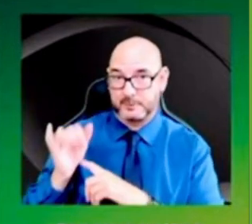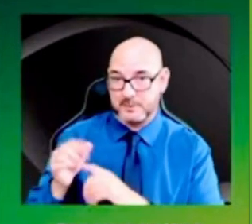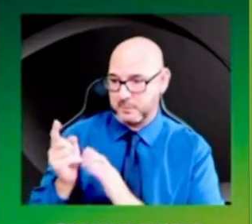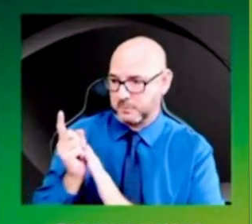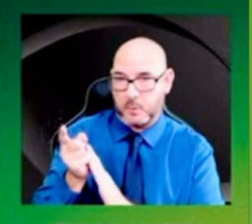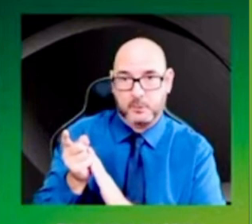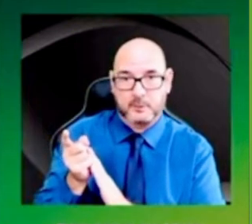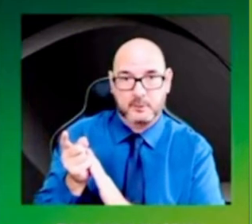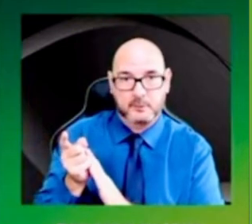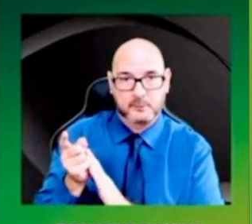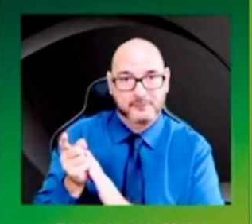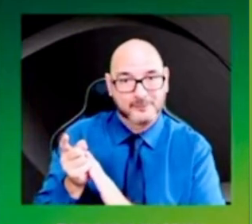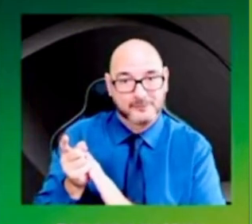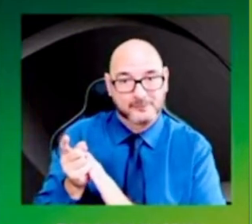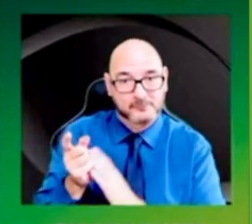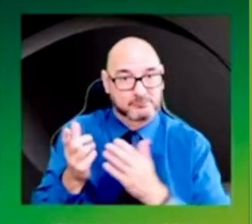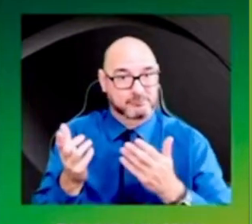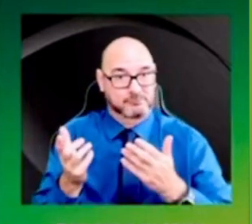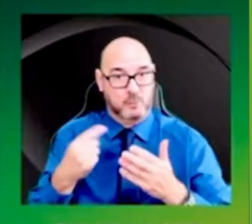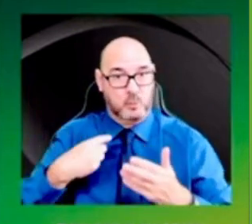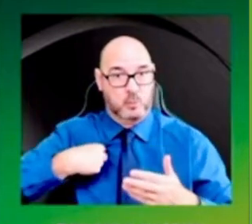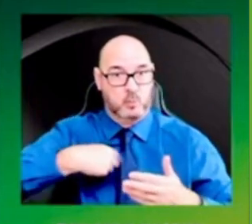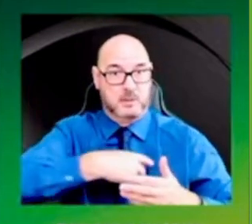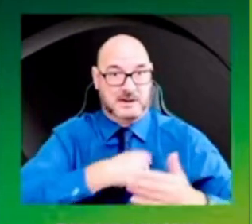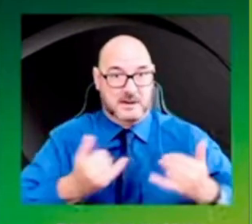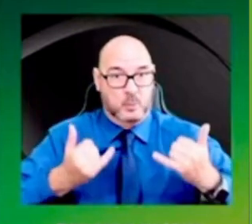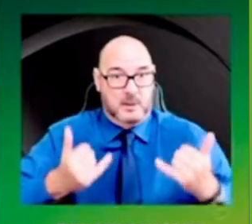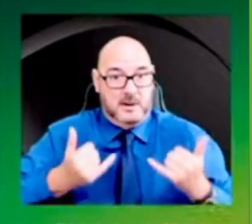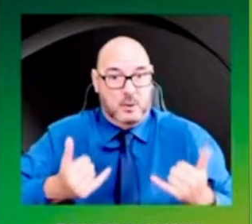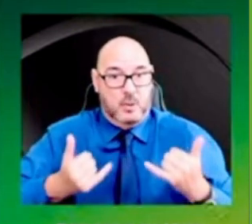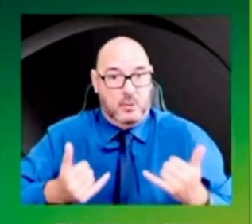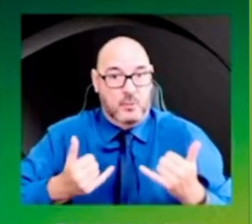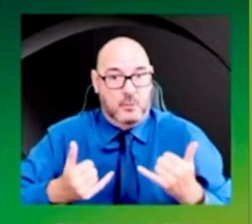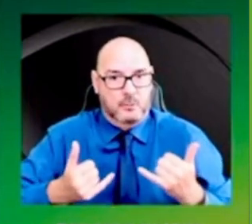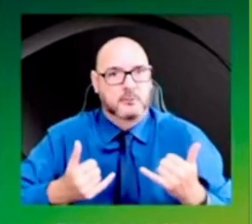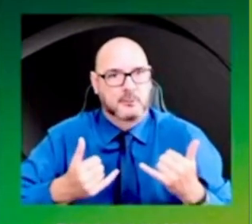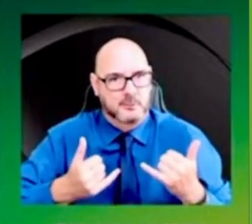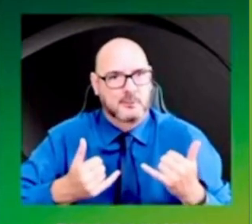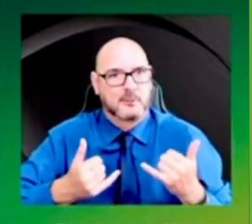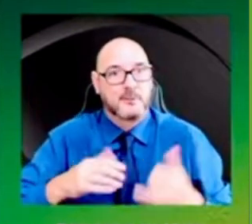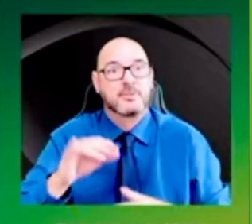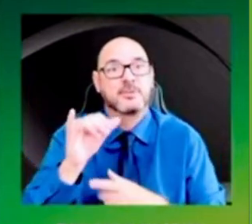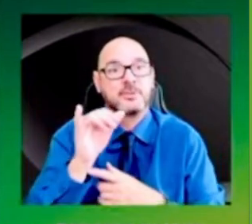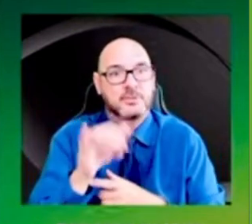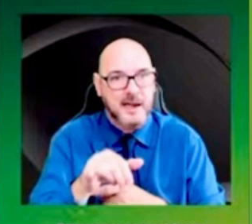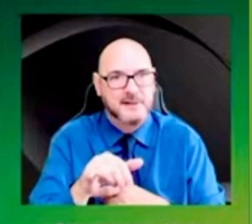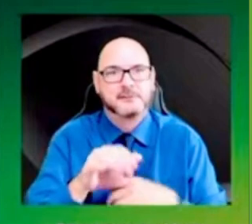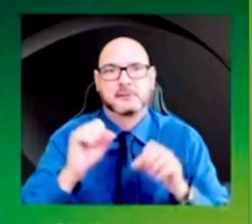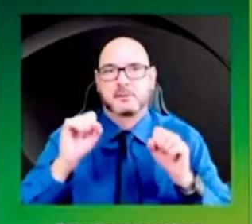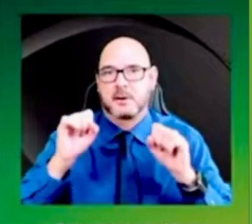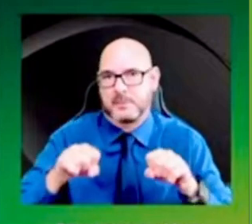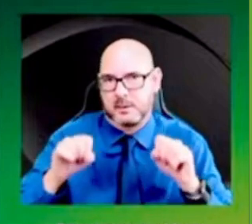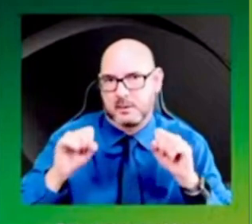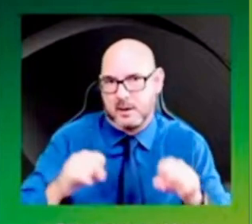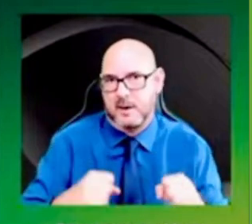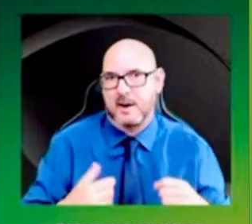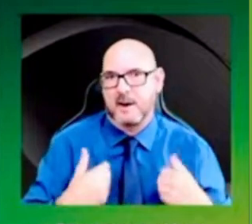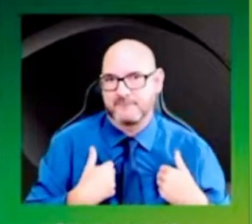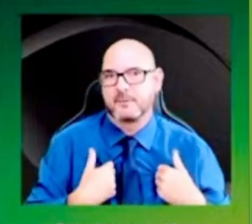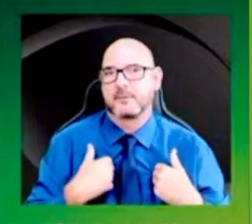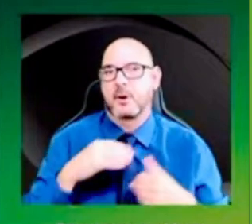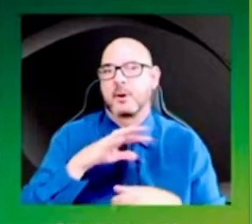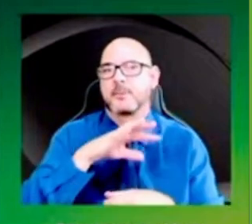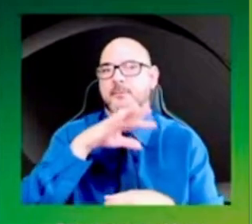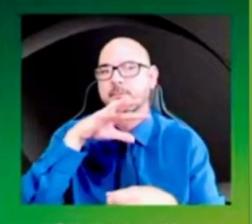that we are in right now. And that is the ability then that we have to participate